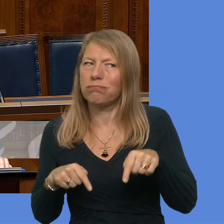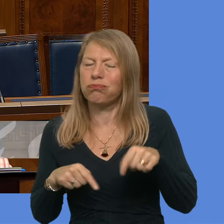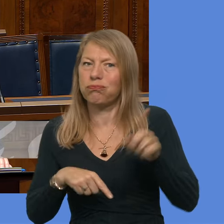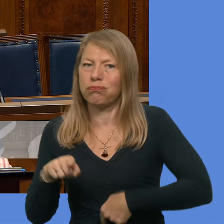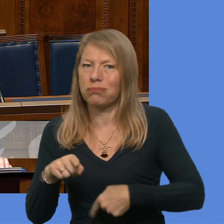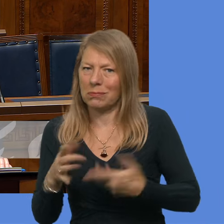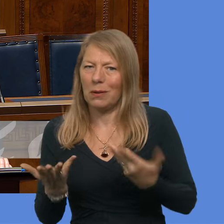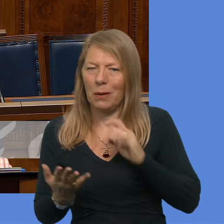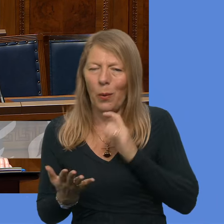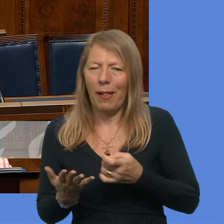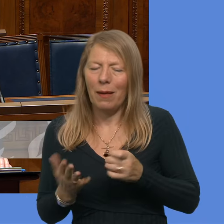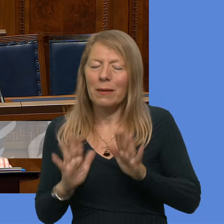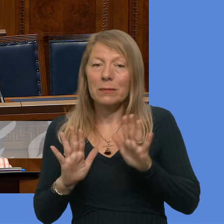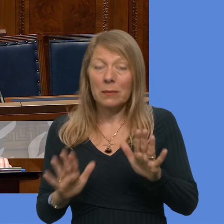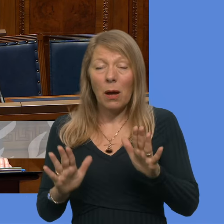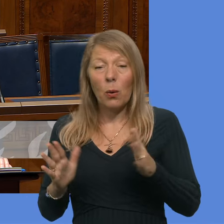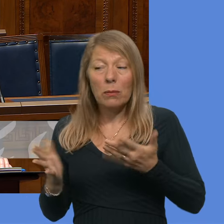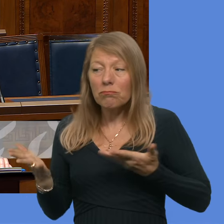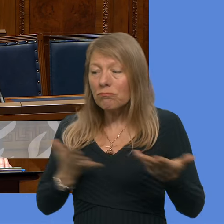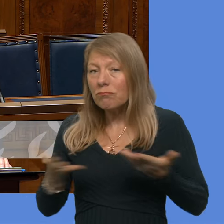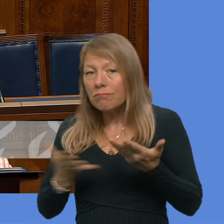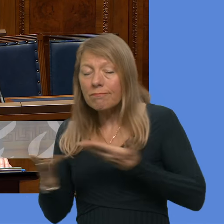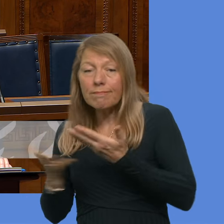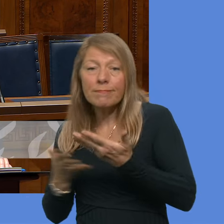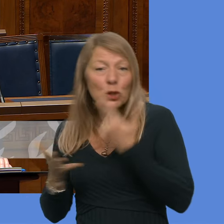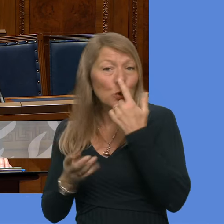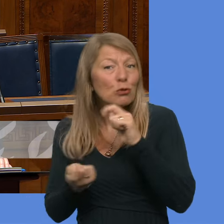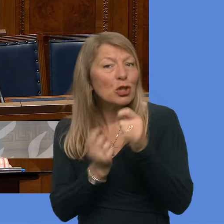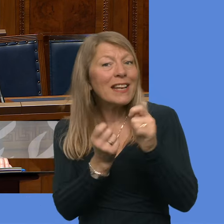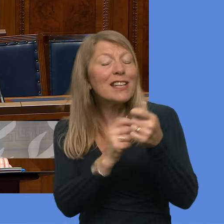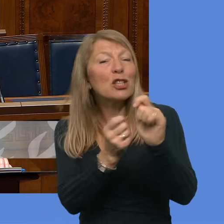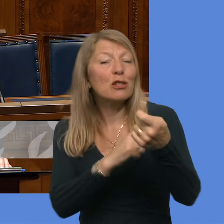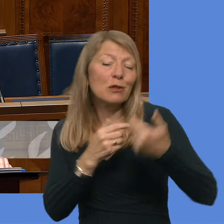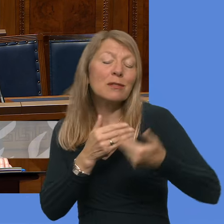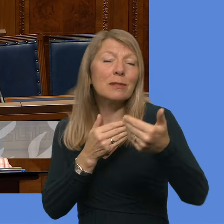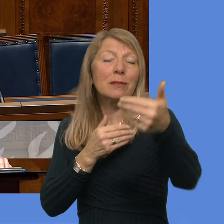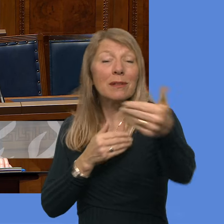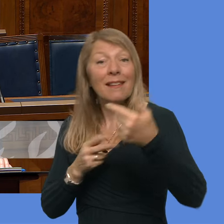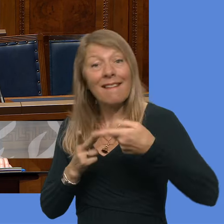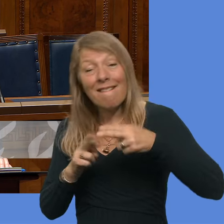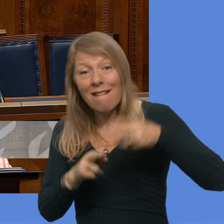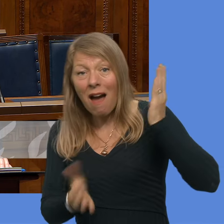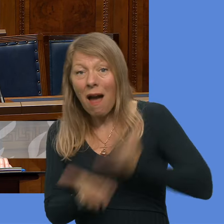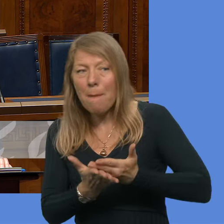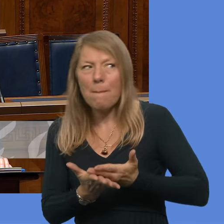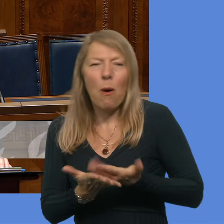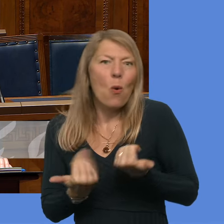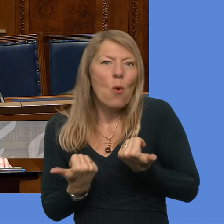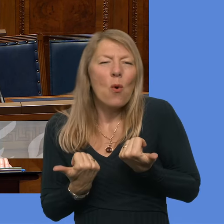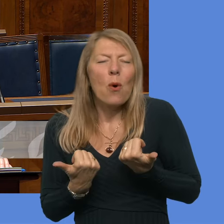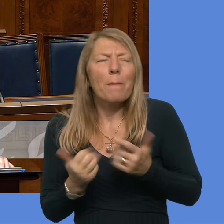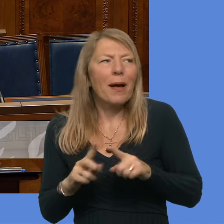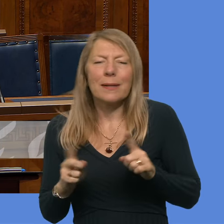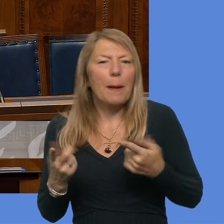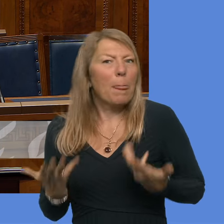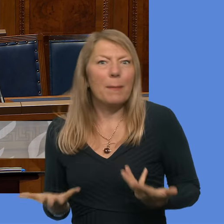if that situation changes, I think we can pursue this with some renewed opportunity. But as it sits